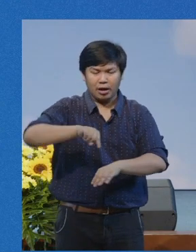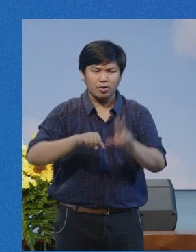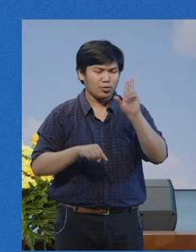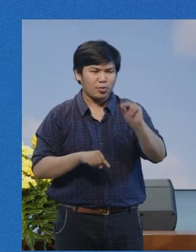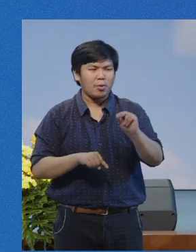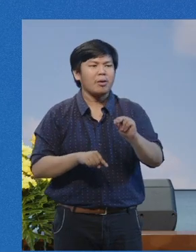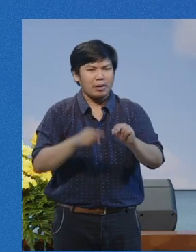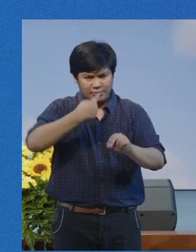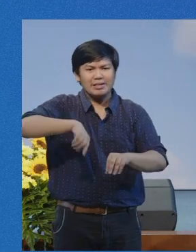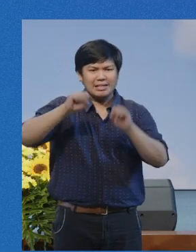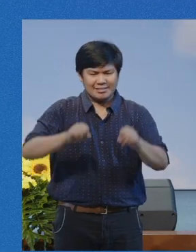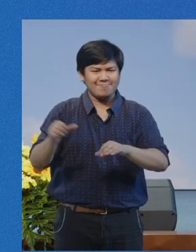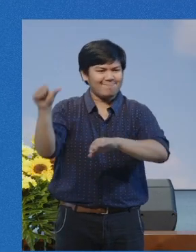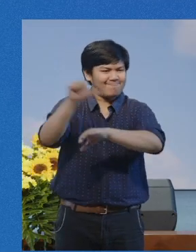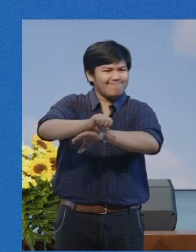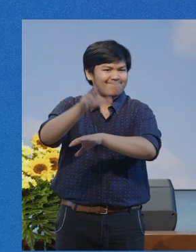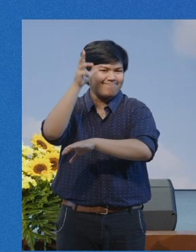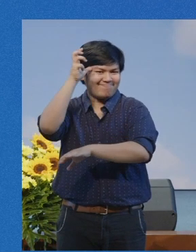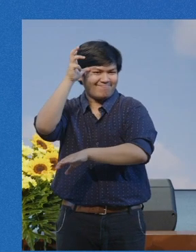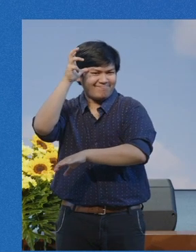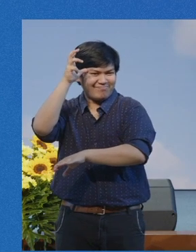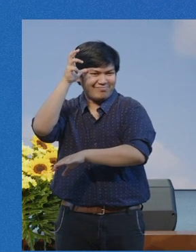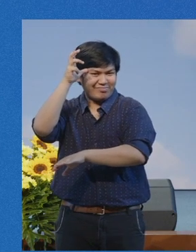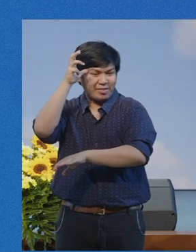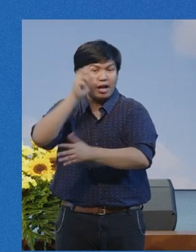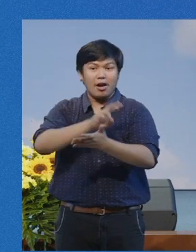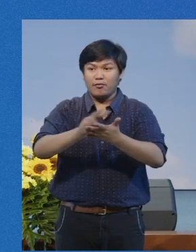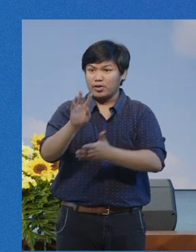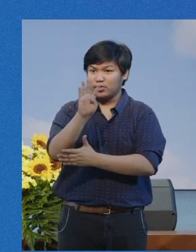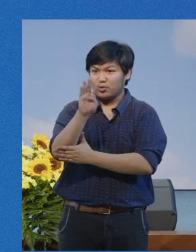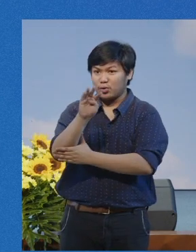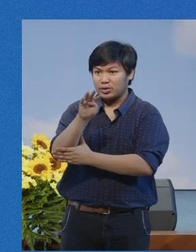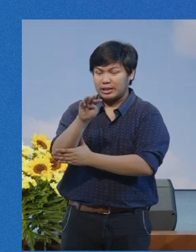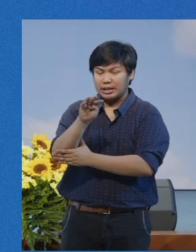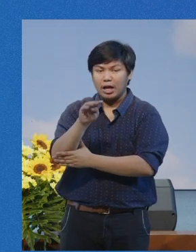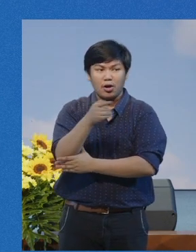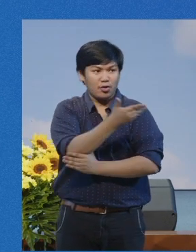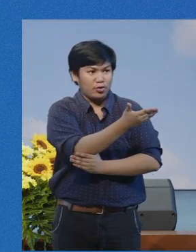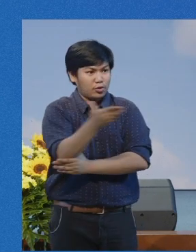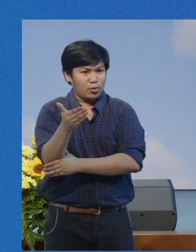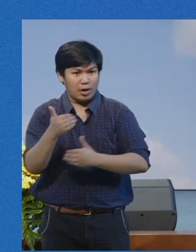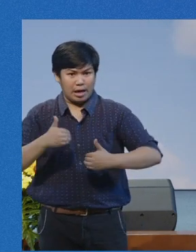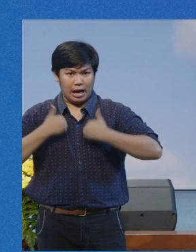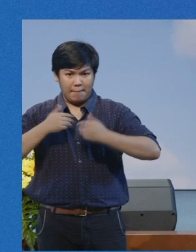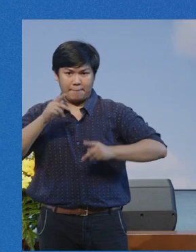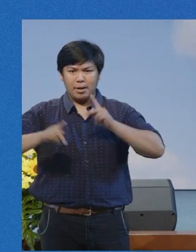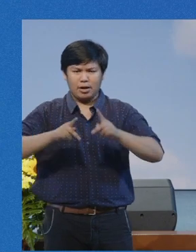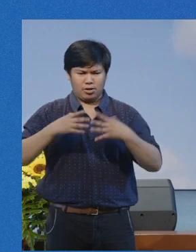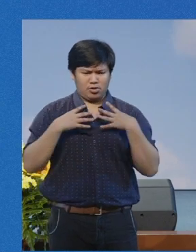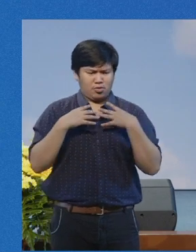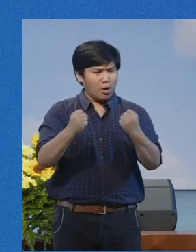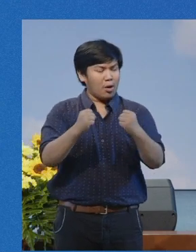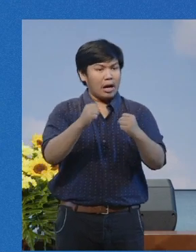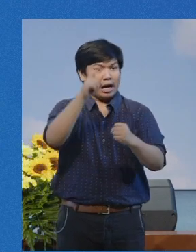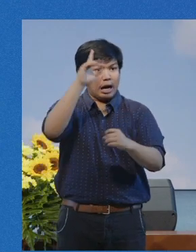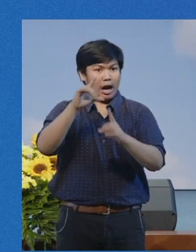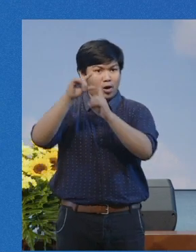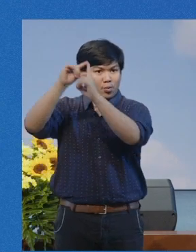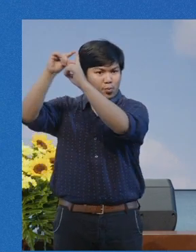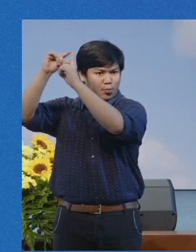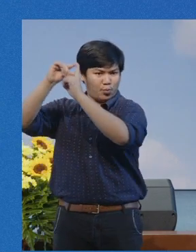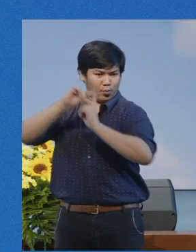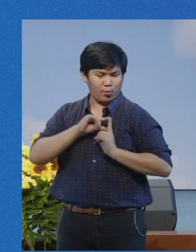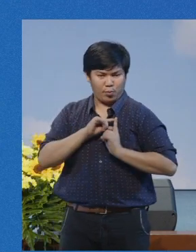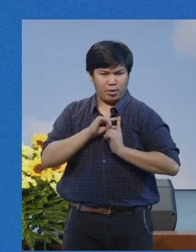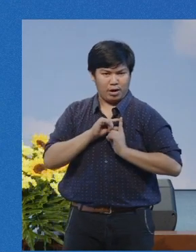talunin. Sabi niya sa verse 14, young men, you are strong and the word of God abides in you